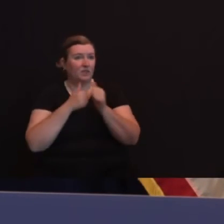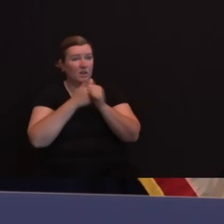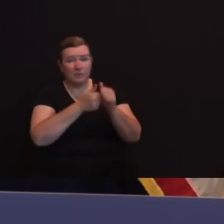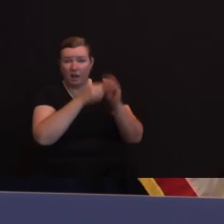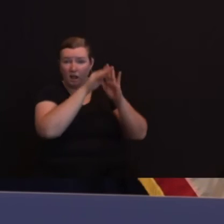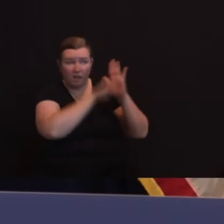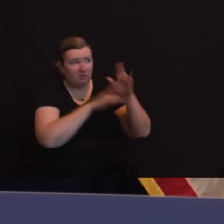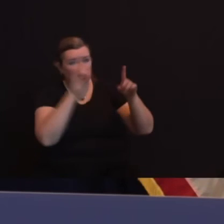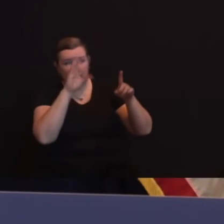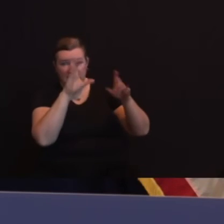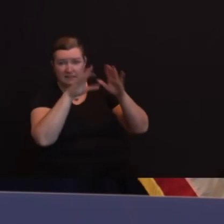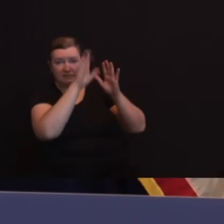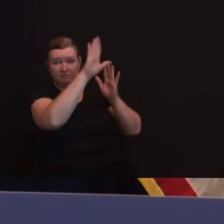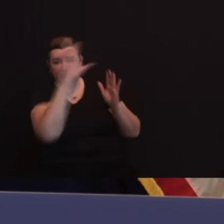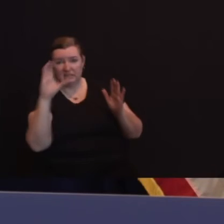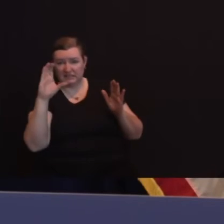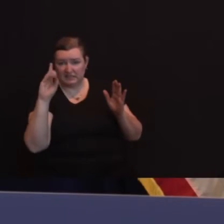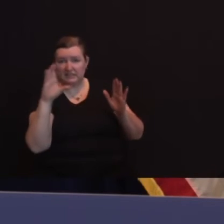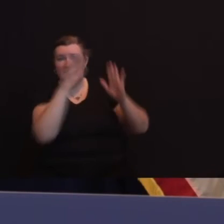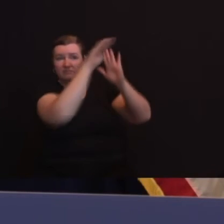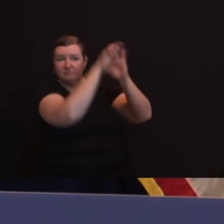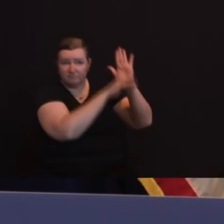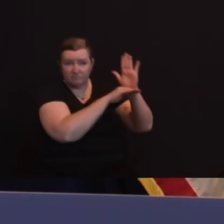of Health guidance and directives.